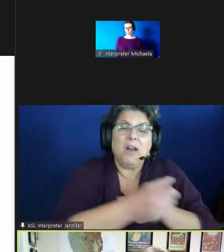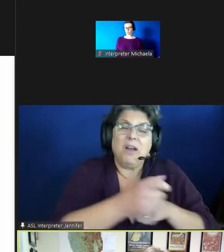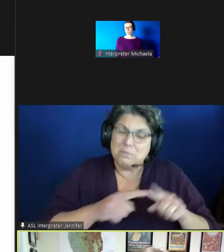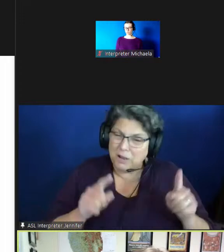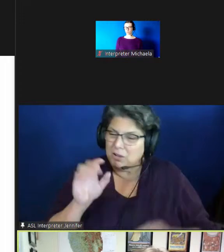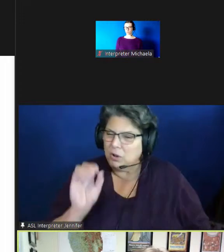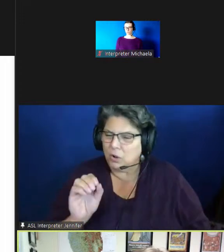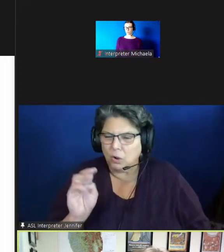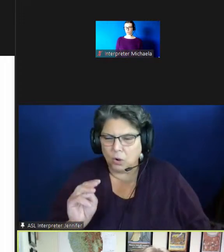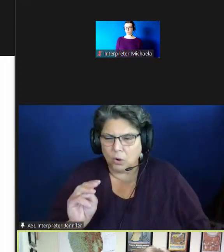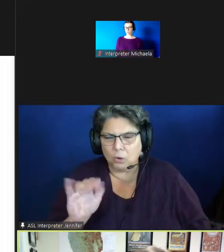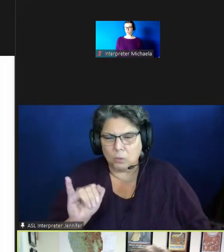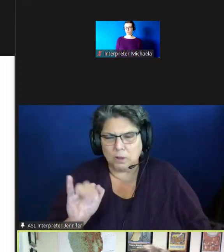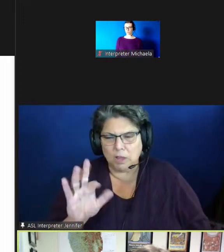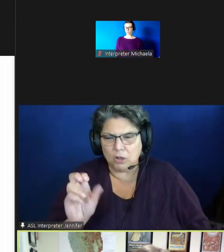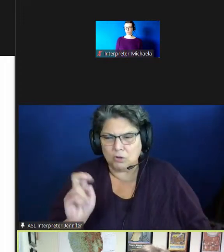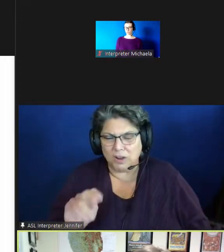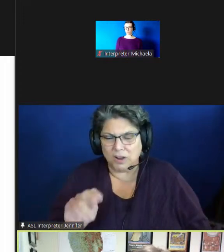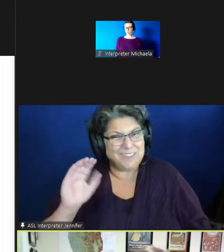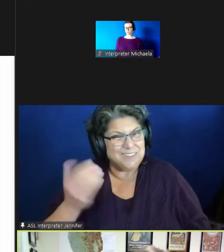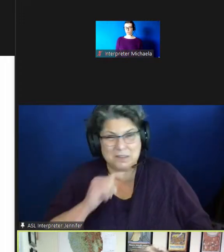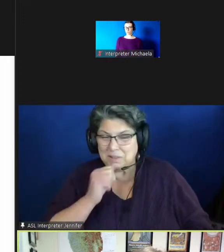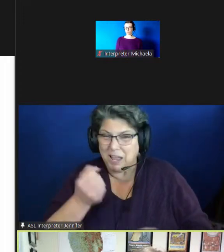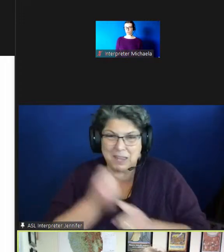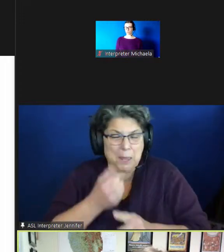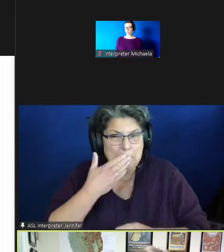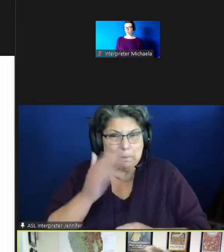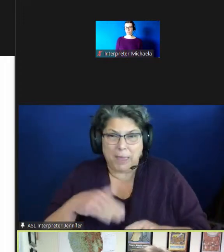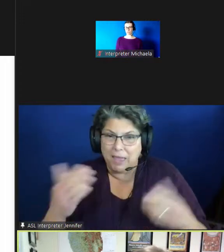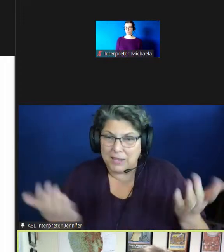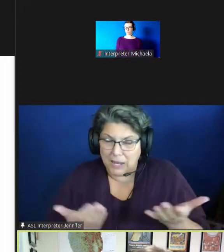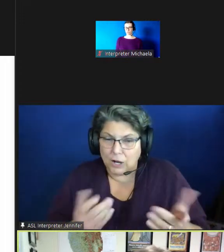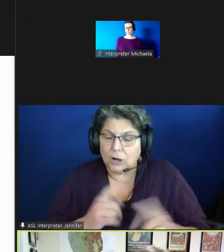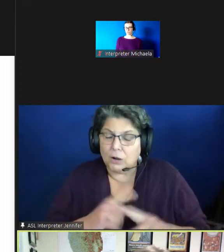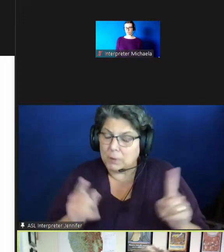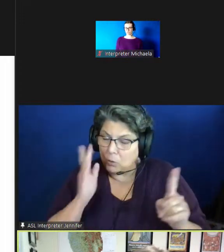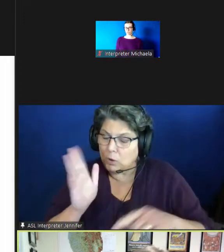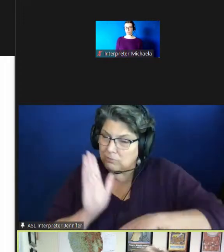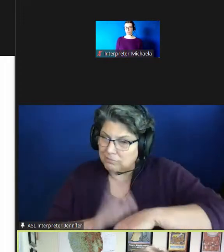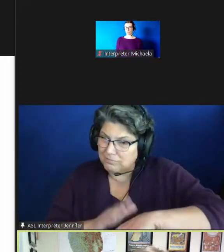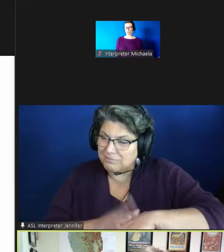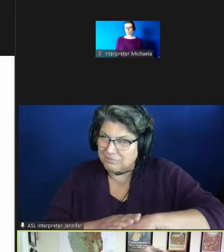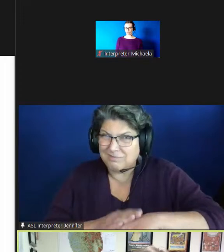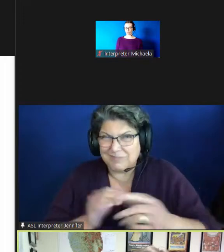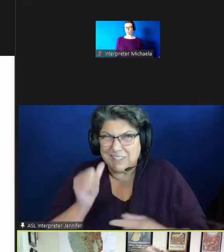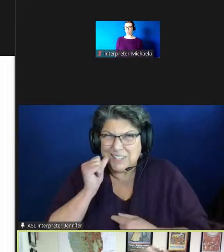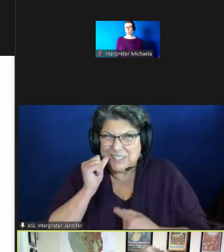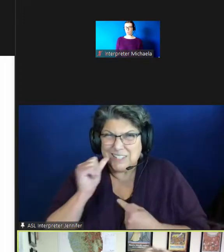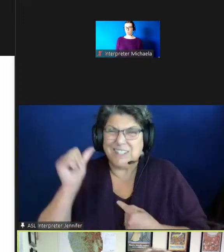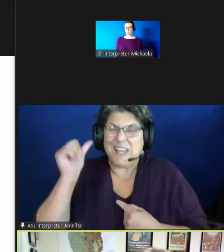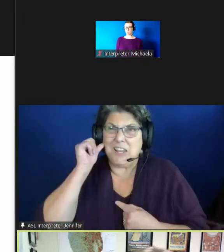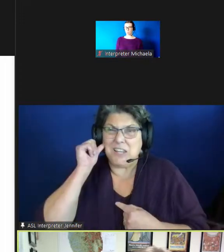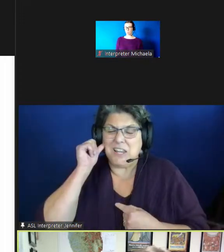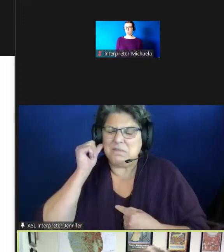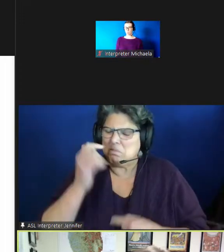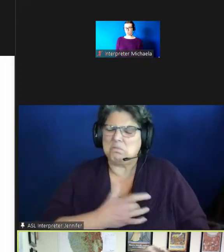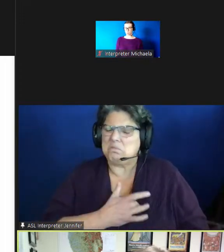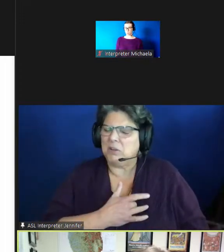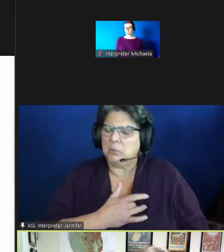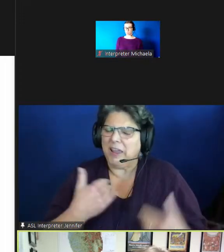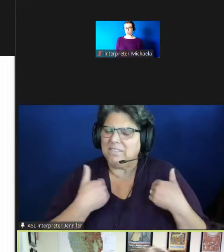not seem to have reached us, although I will give you a preview that as of yesterday, I'm beginning to doubt that. We don't have